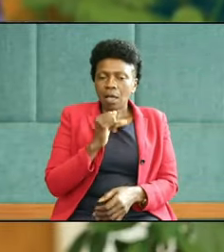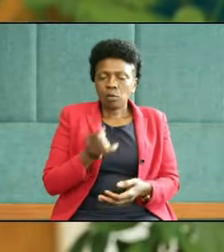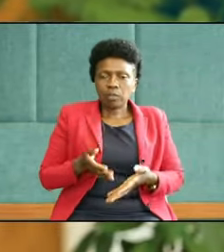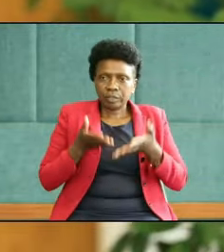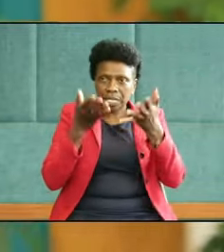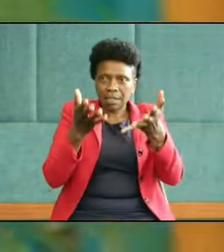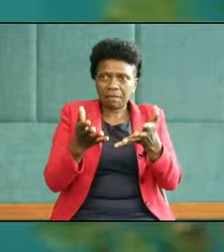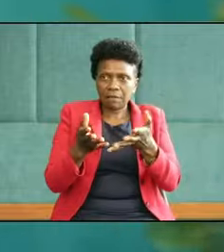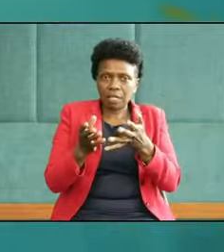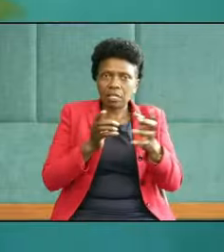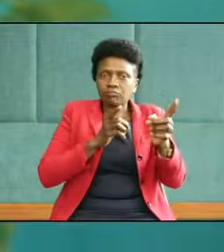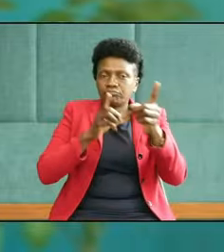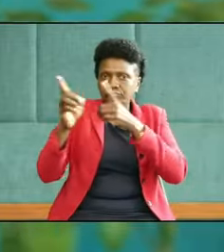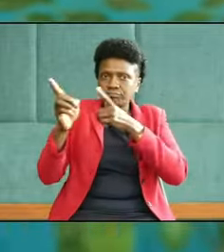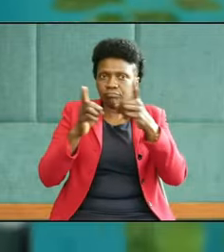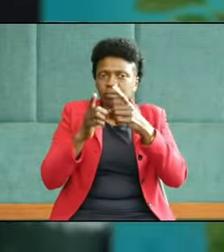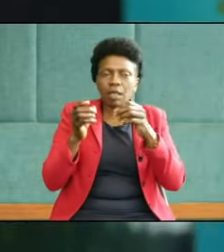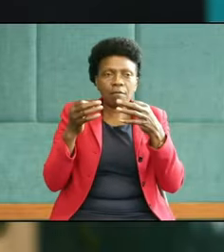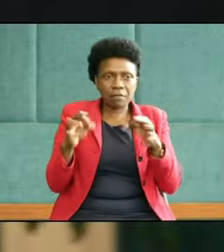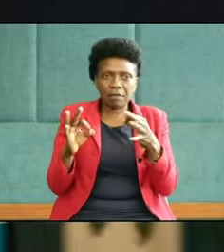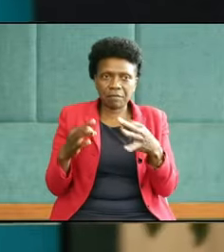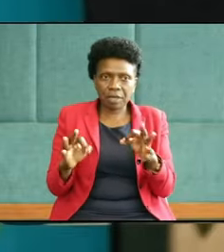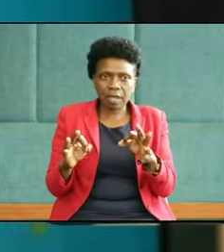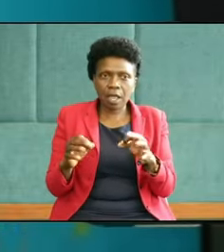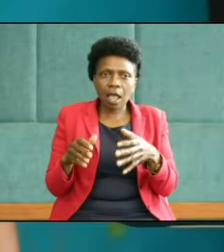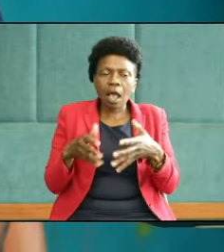available. How many persons this week want to make God smile?